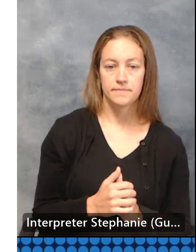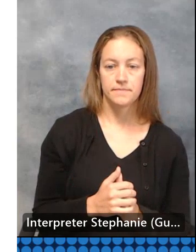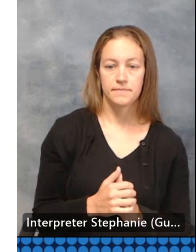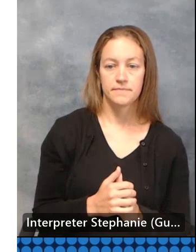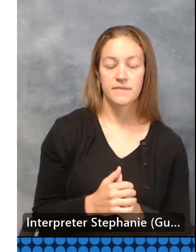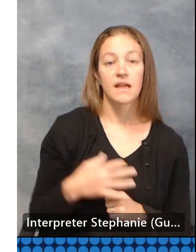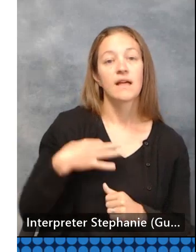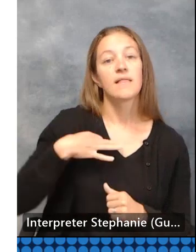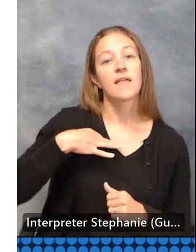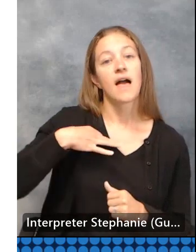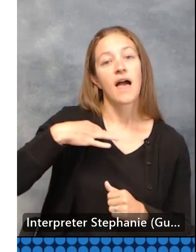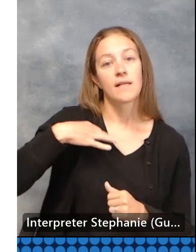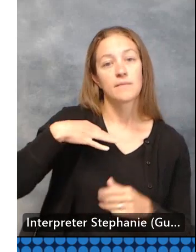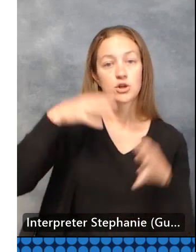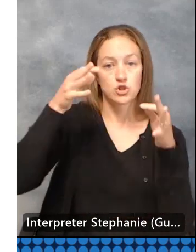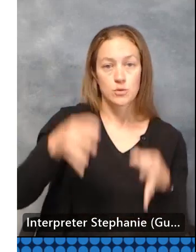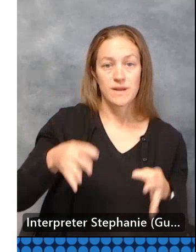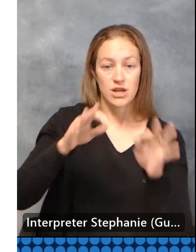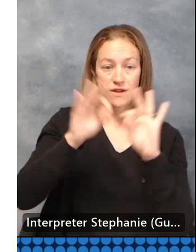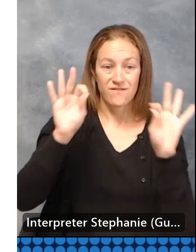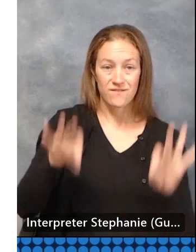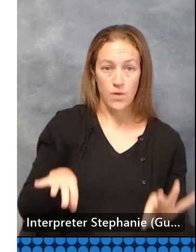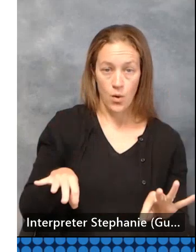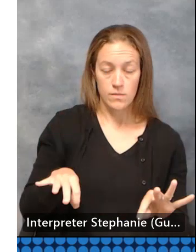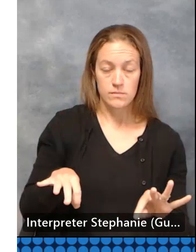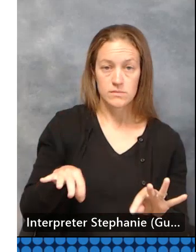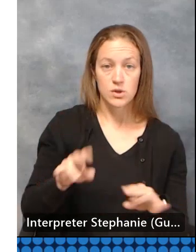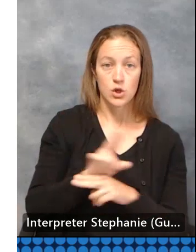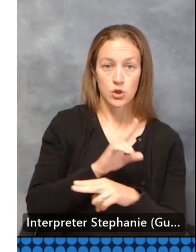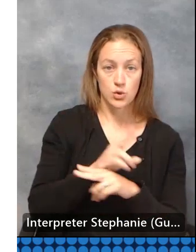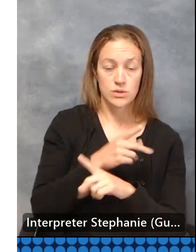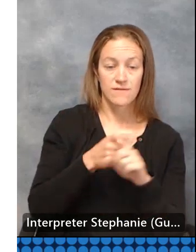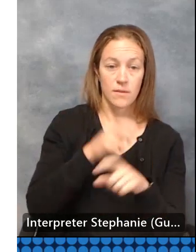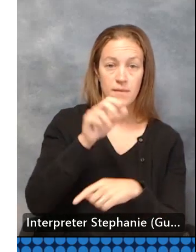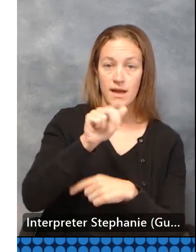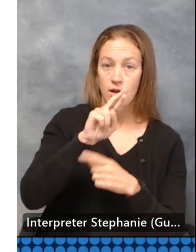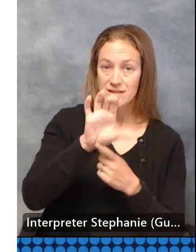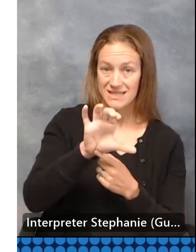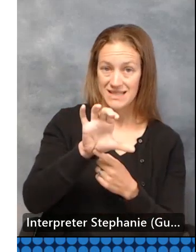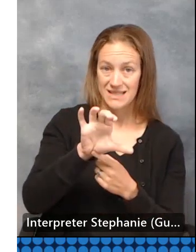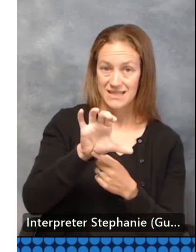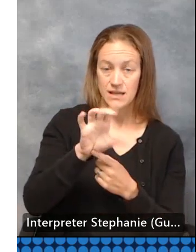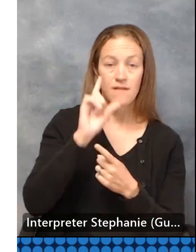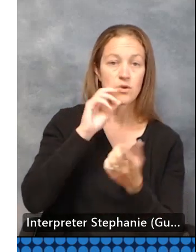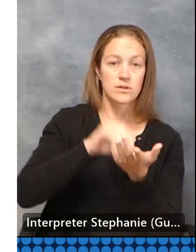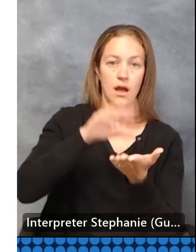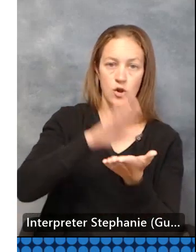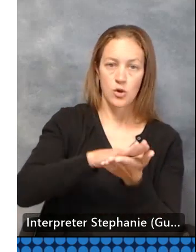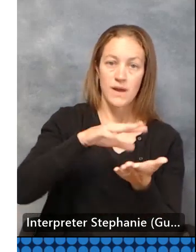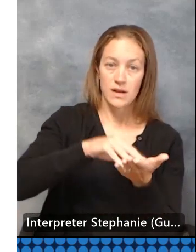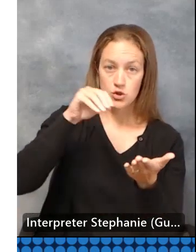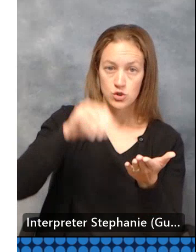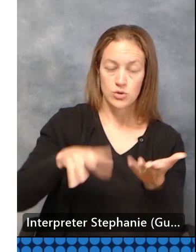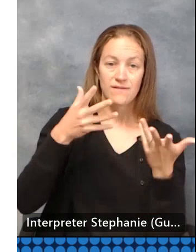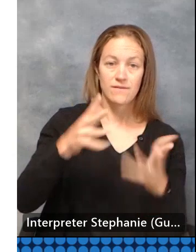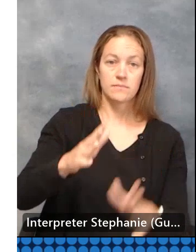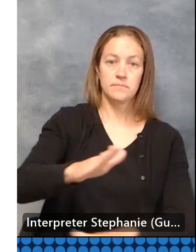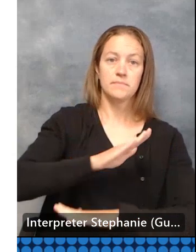The eligibility determination forms used by ARCs to document a student has met the